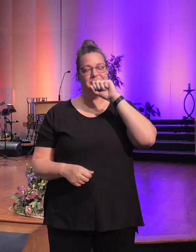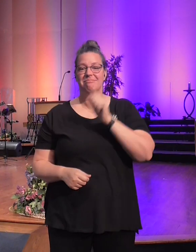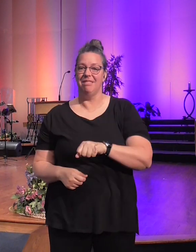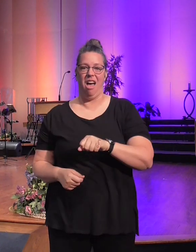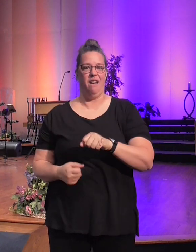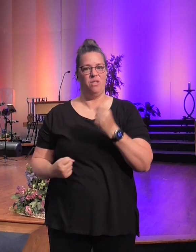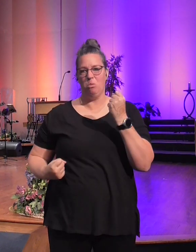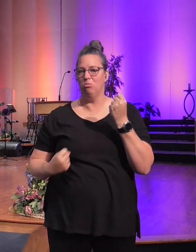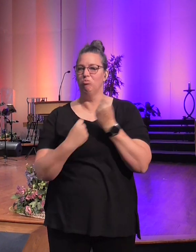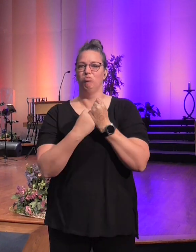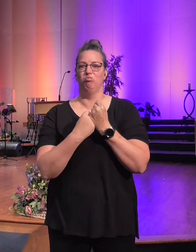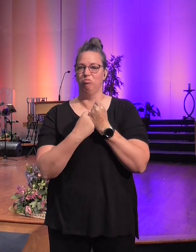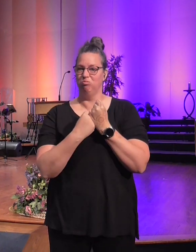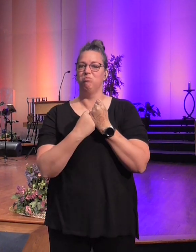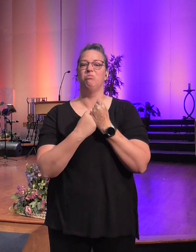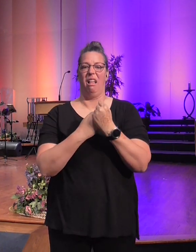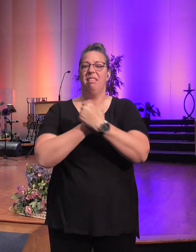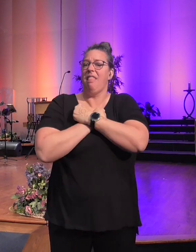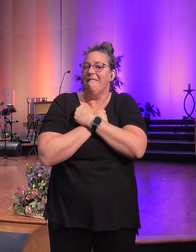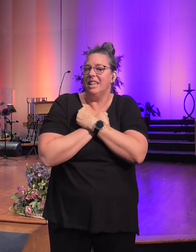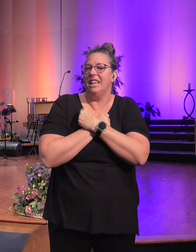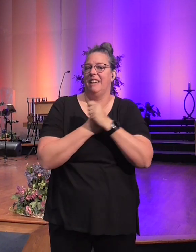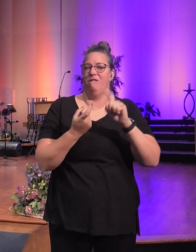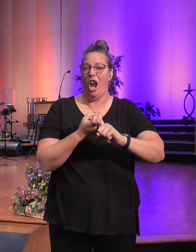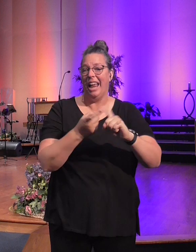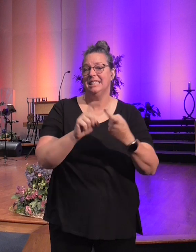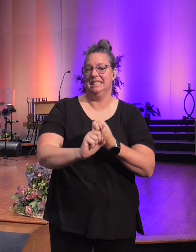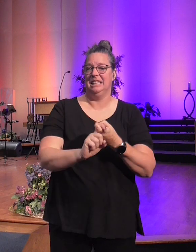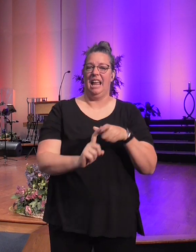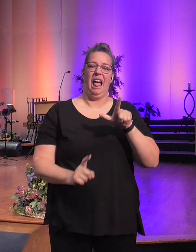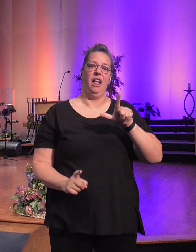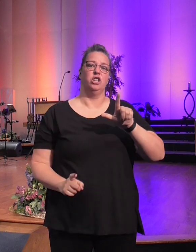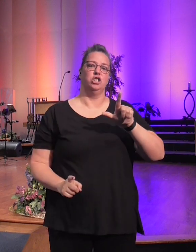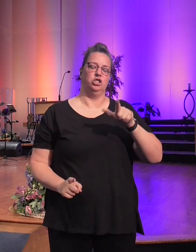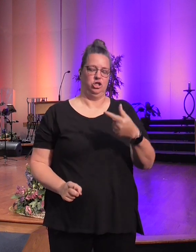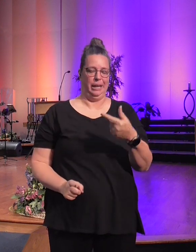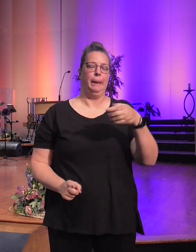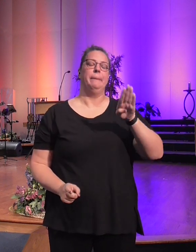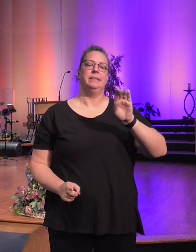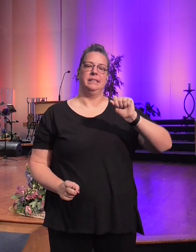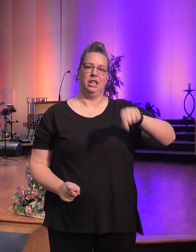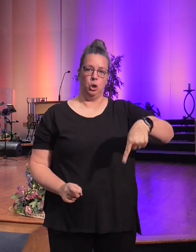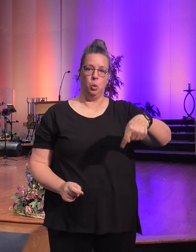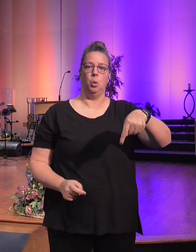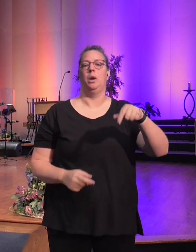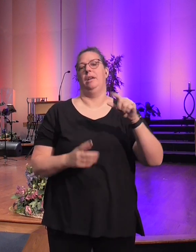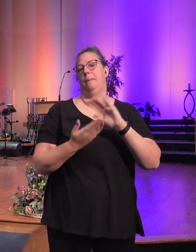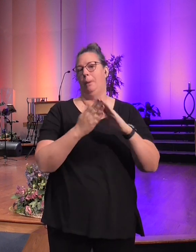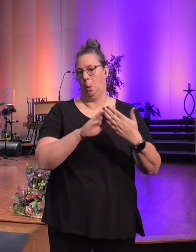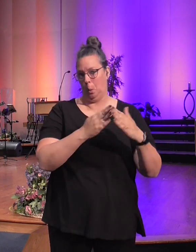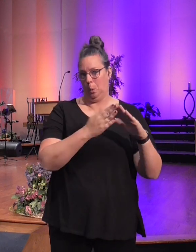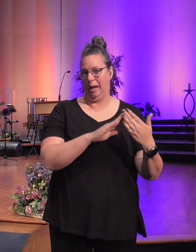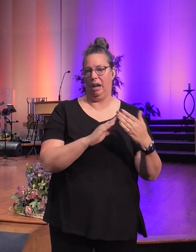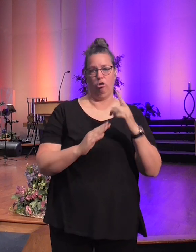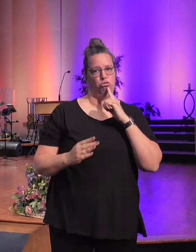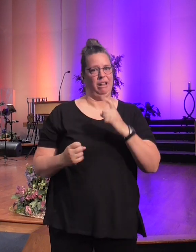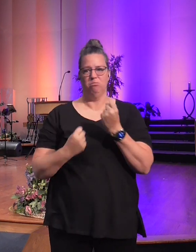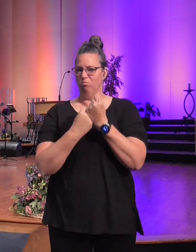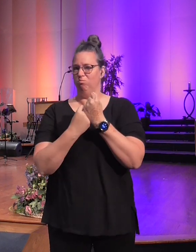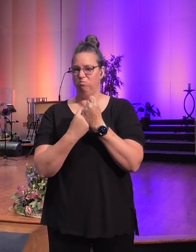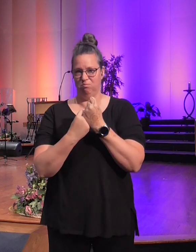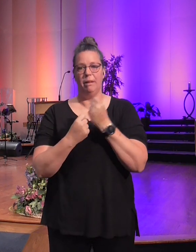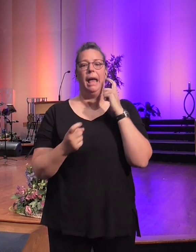get to stand as loving companions to our LGBTQ community and be a powerful ally and